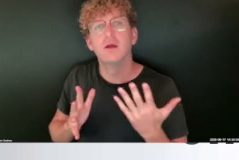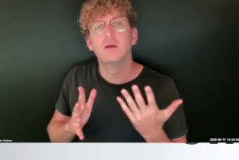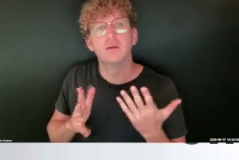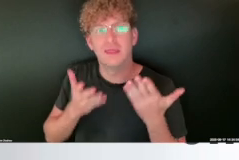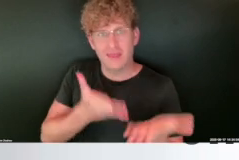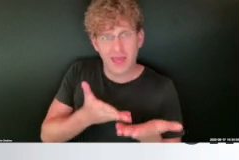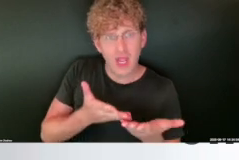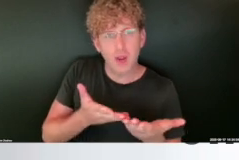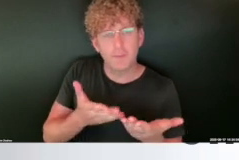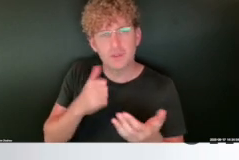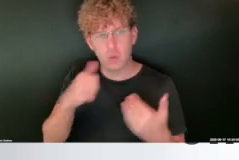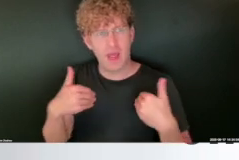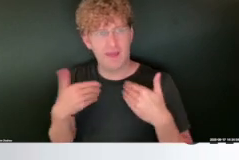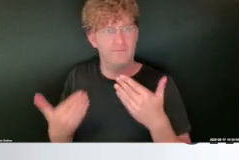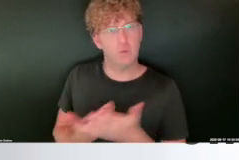funds.